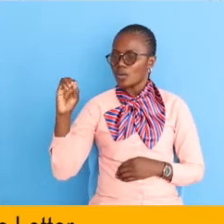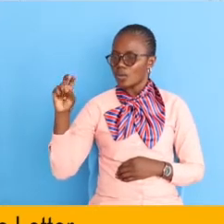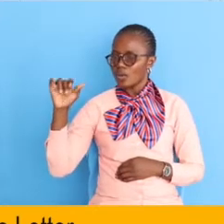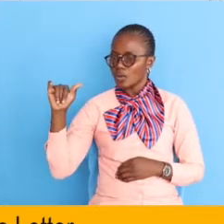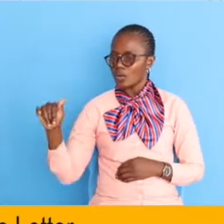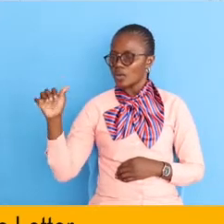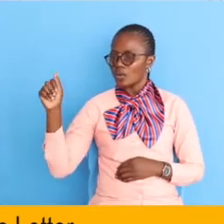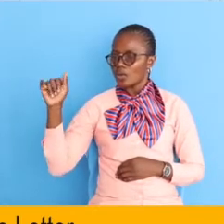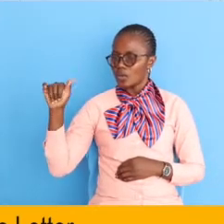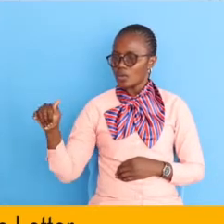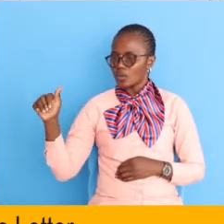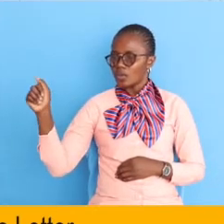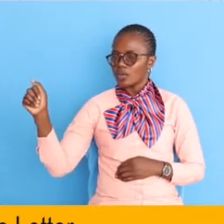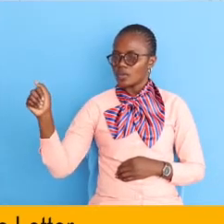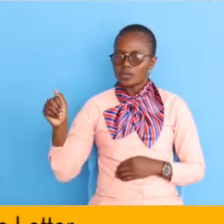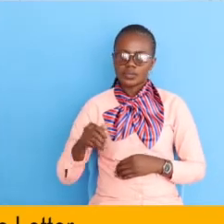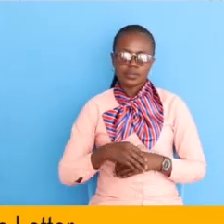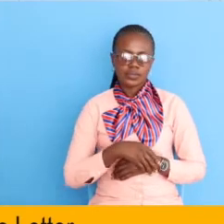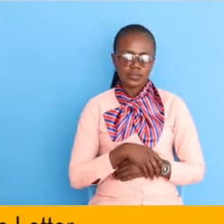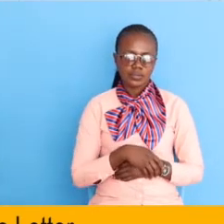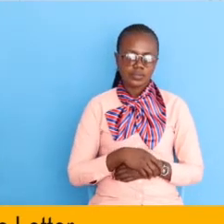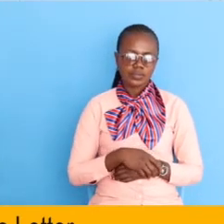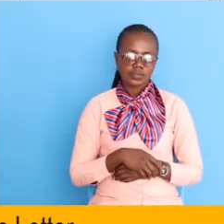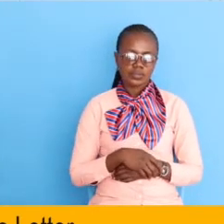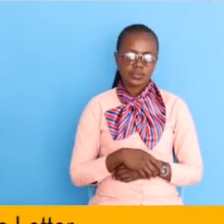the signature. And finally,